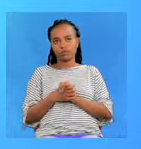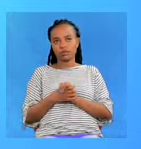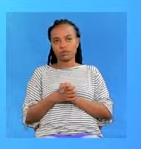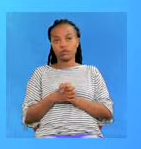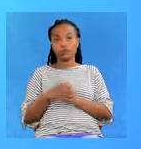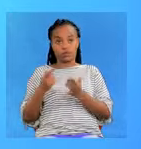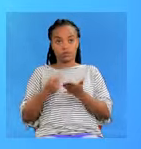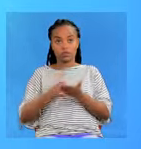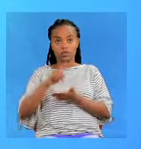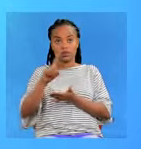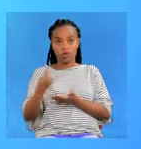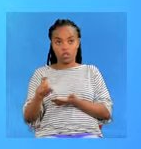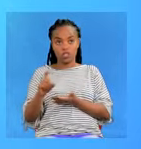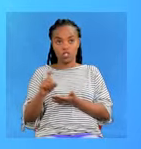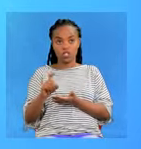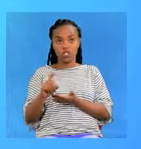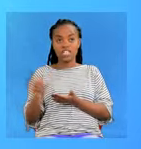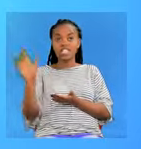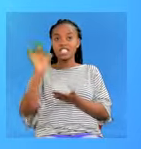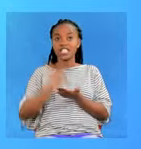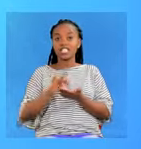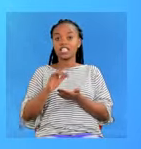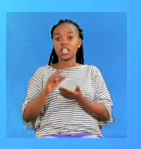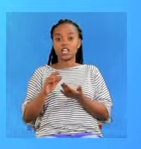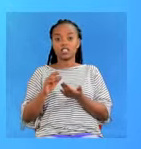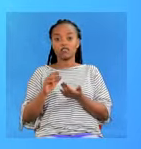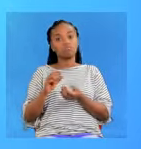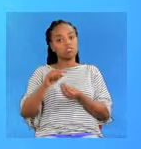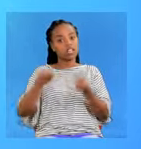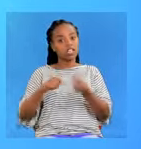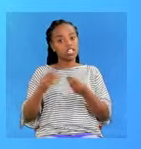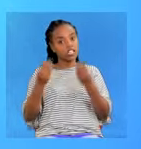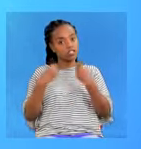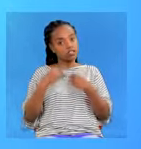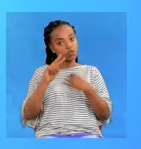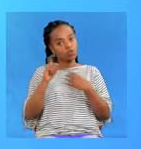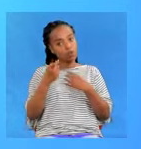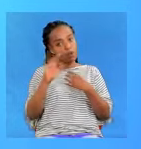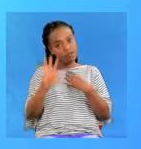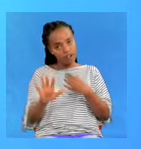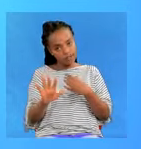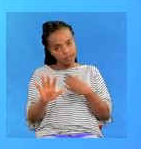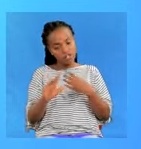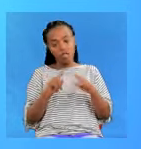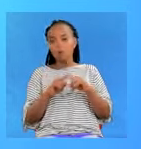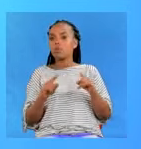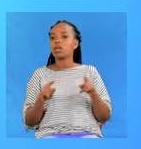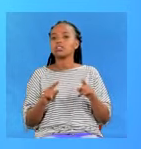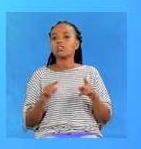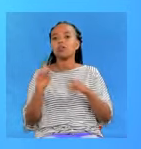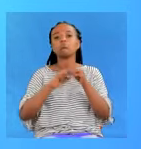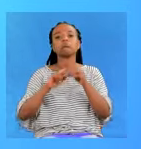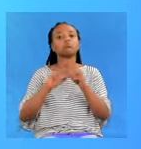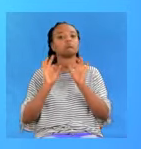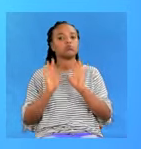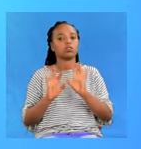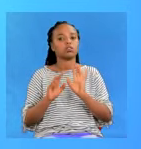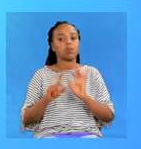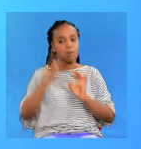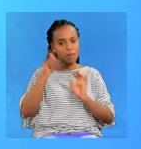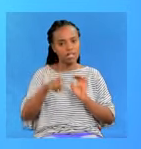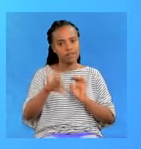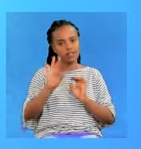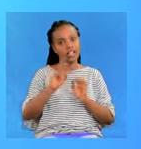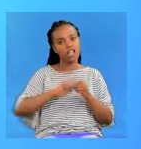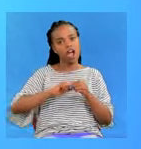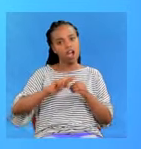In this question, the center of a circle is given. It is 2, 5. But we don't have radius, so we need to find the